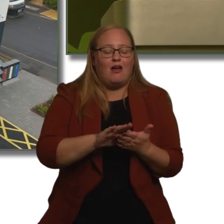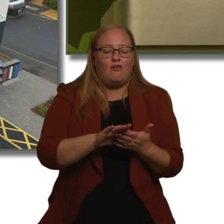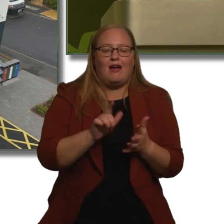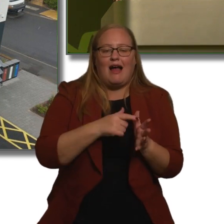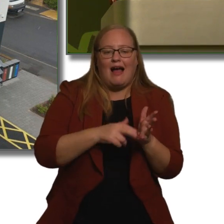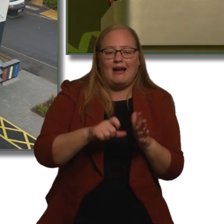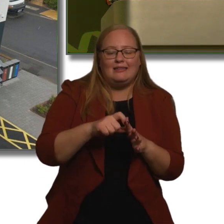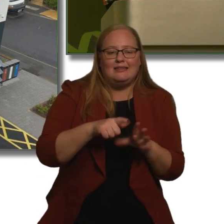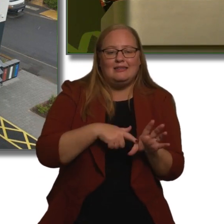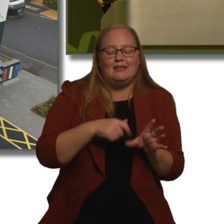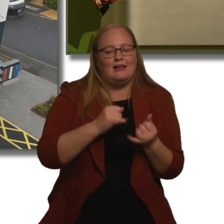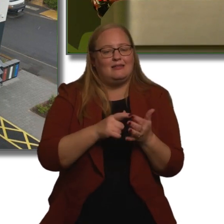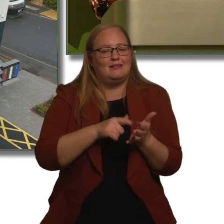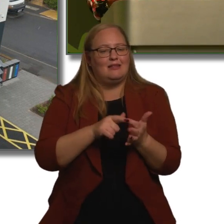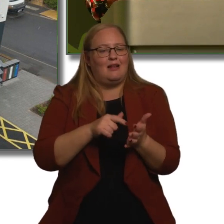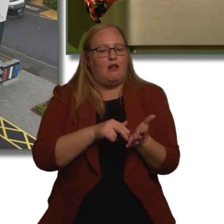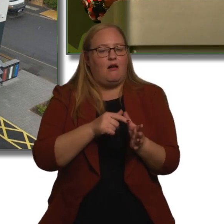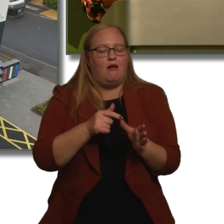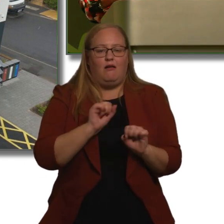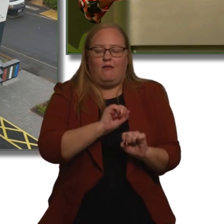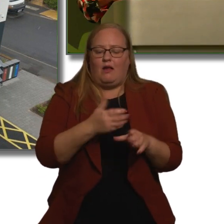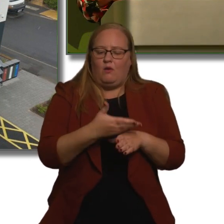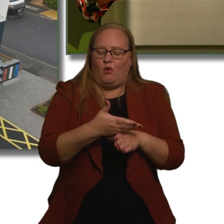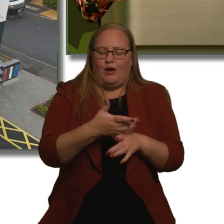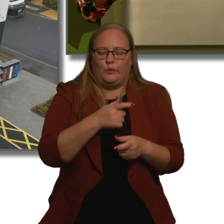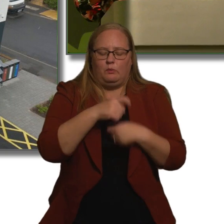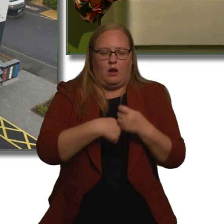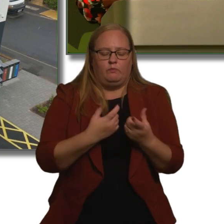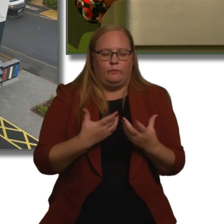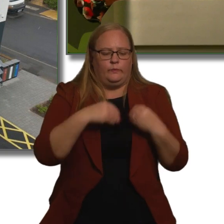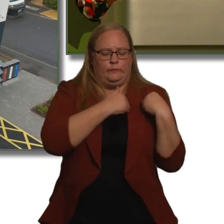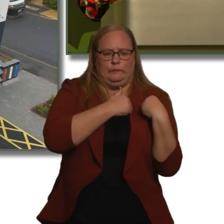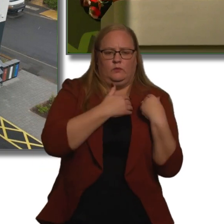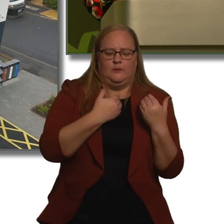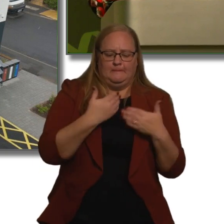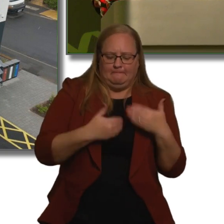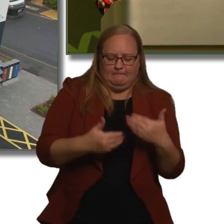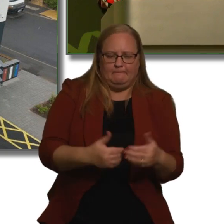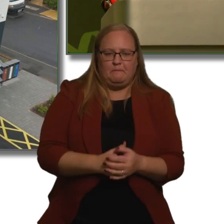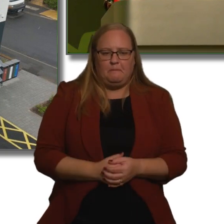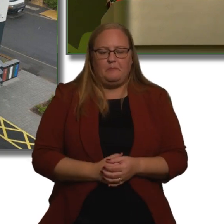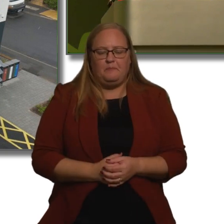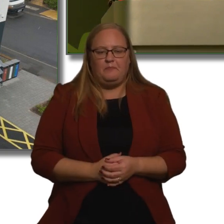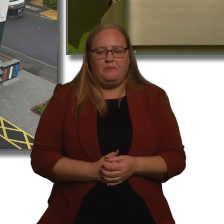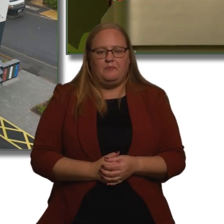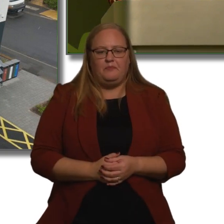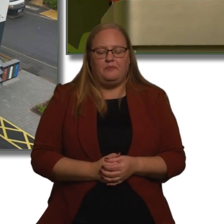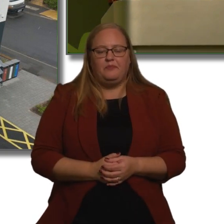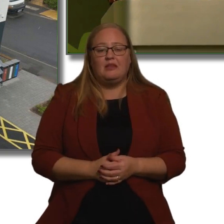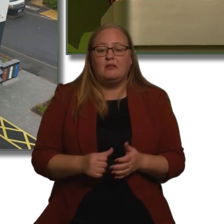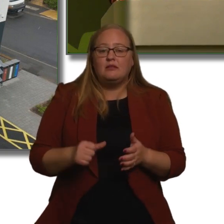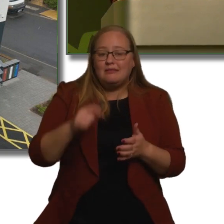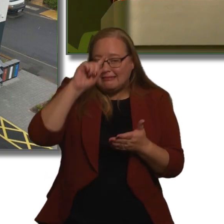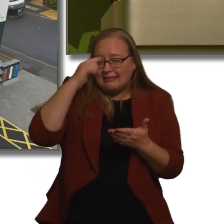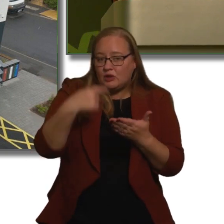to grips with their new responsibilities. We continue to make difficult decisions and